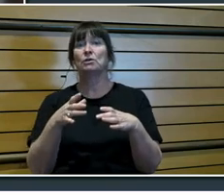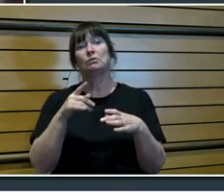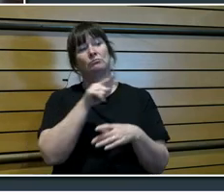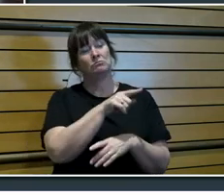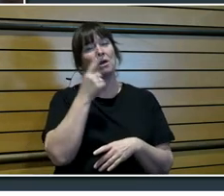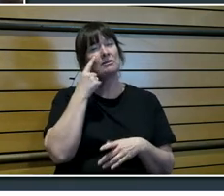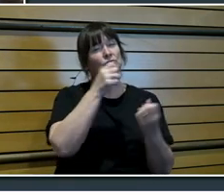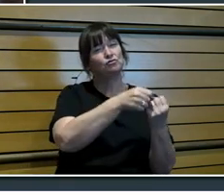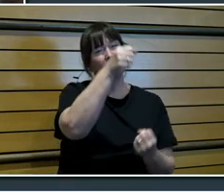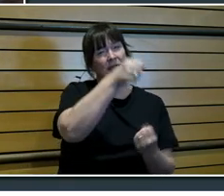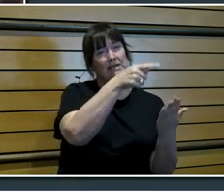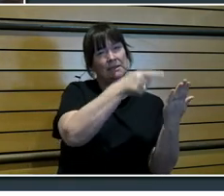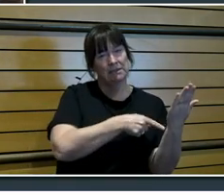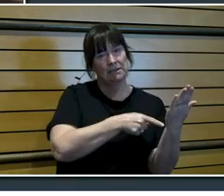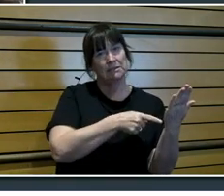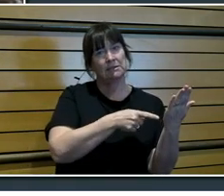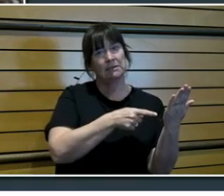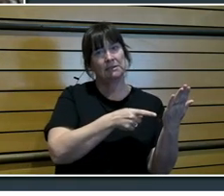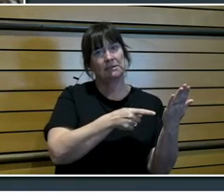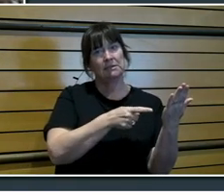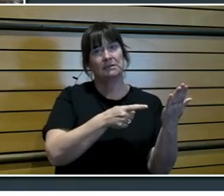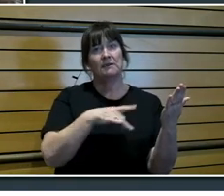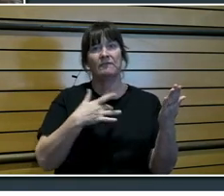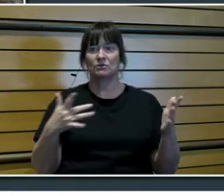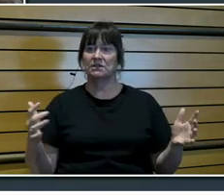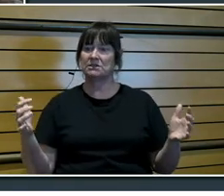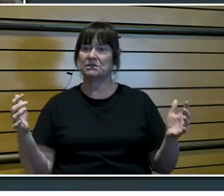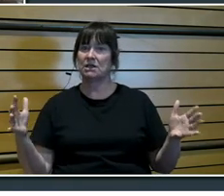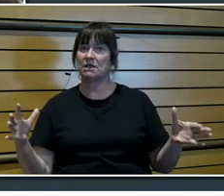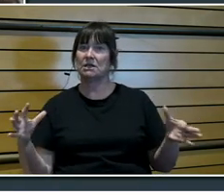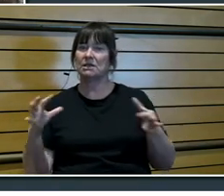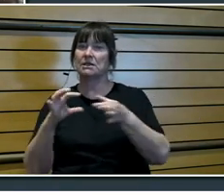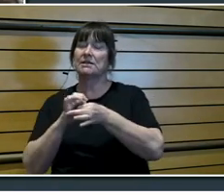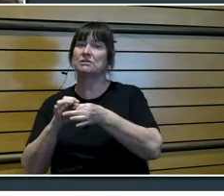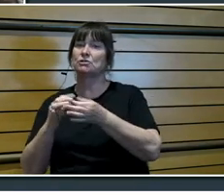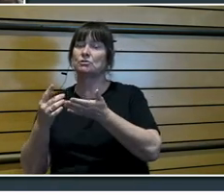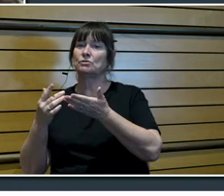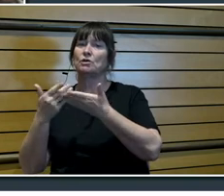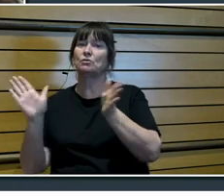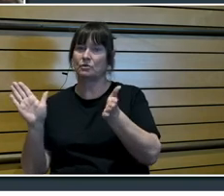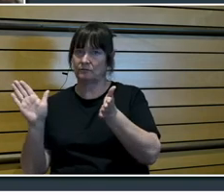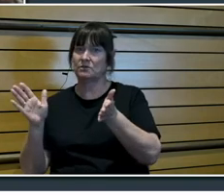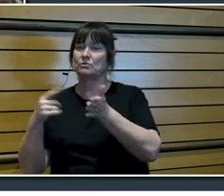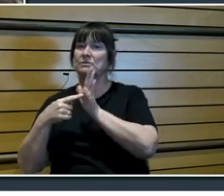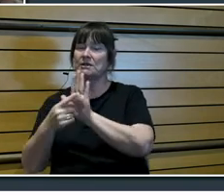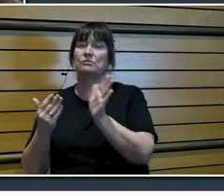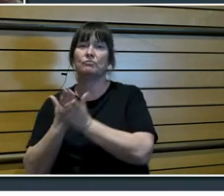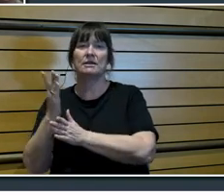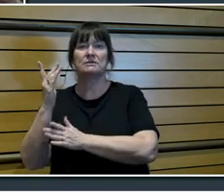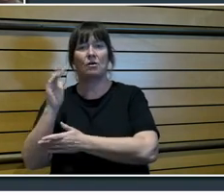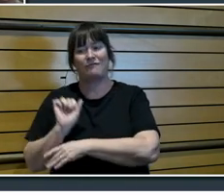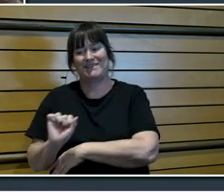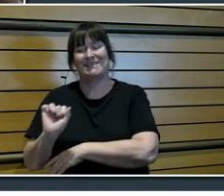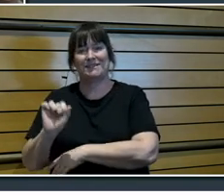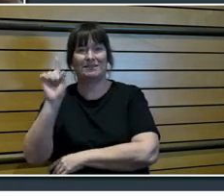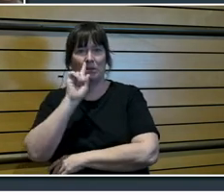Waitangi in tandem with the Universal Declaration of Rights of Indigenous People. And